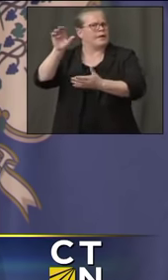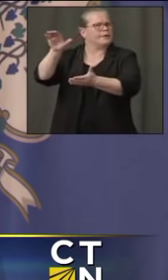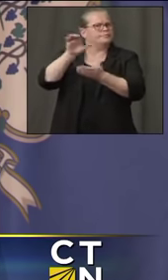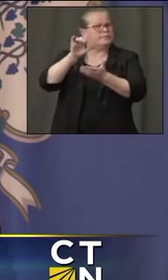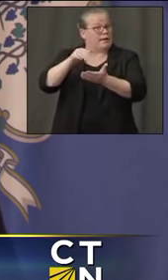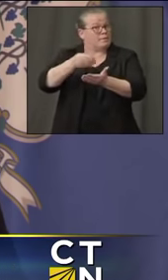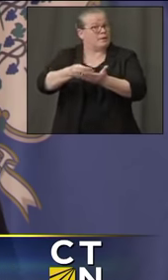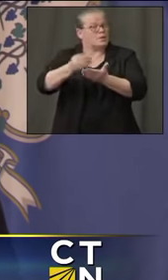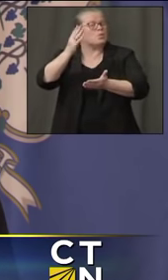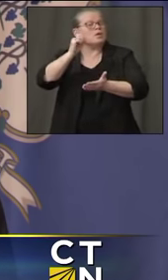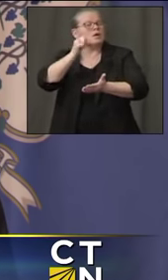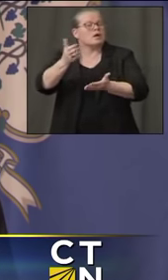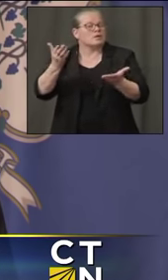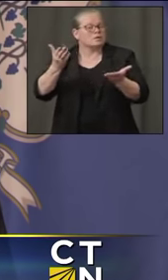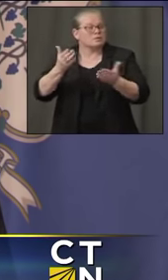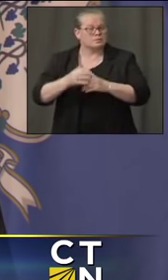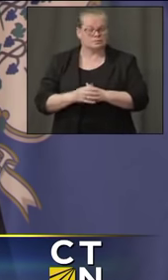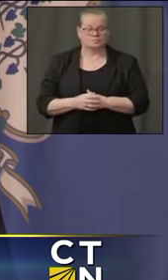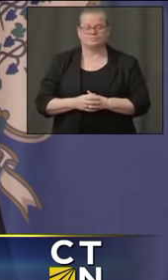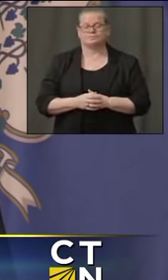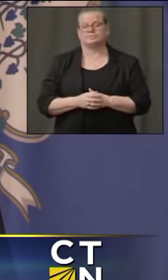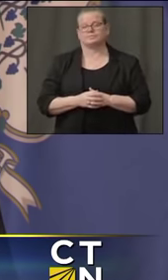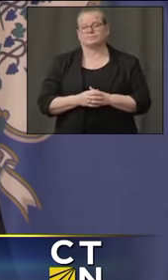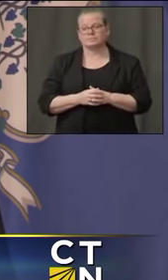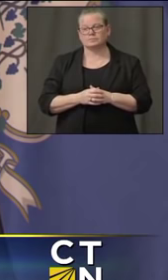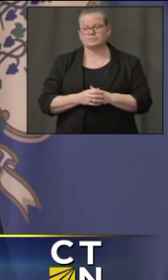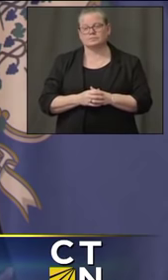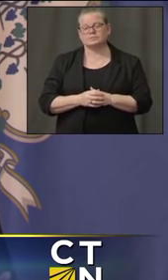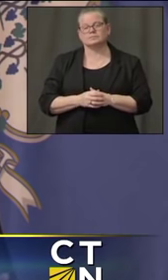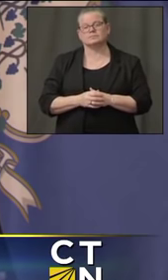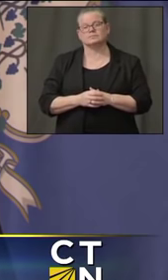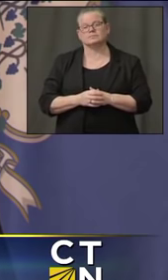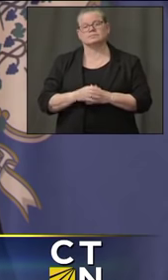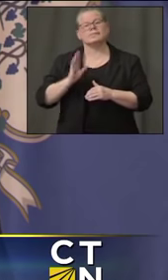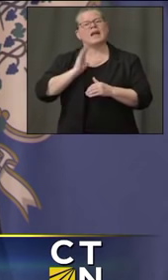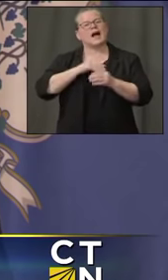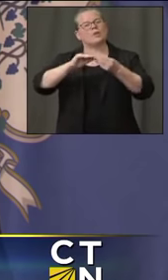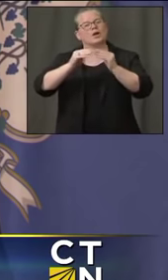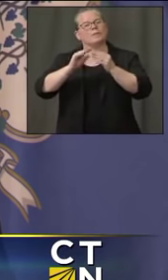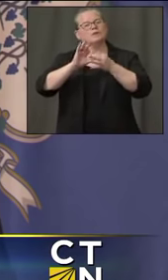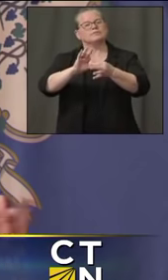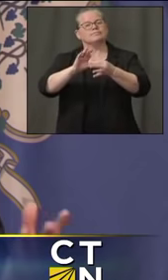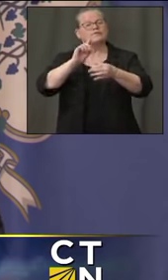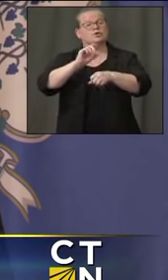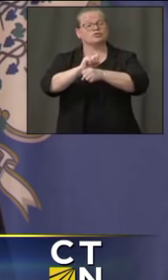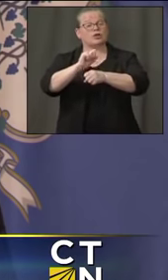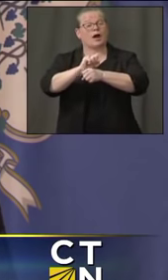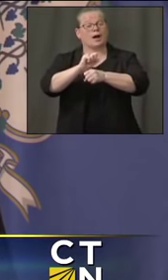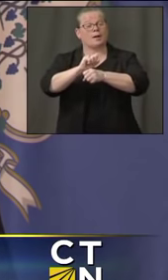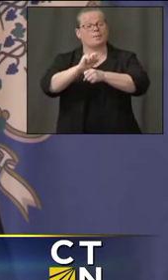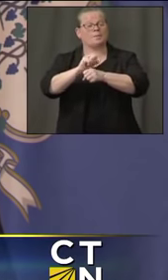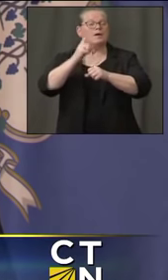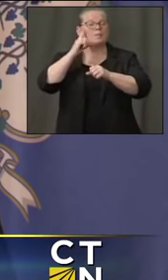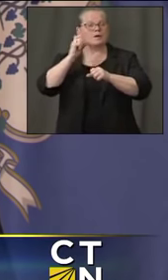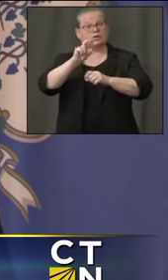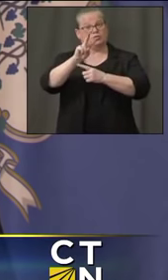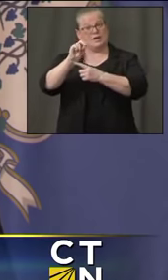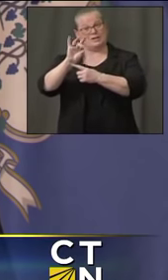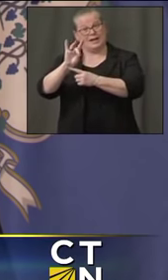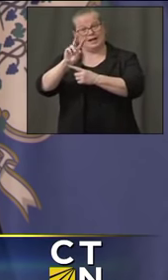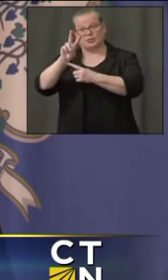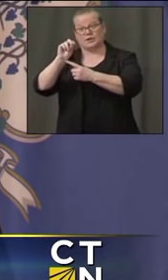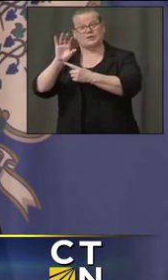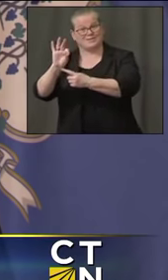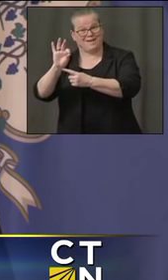The job numbers are also a little understated because unlike 08, 09, where government workers were a